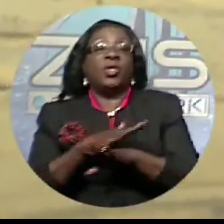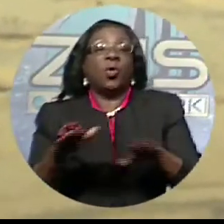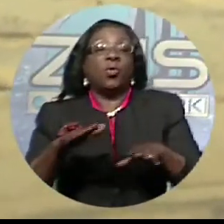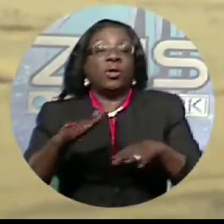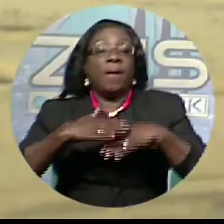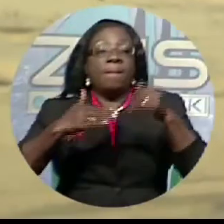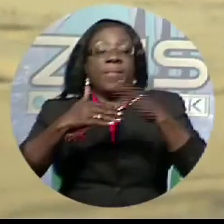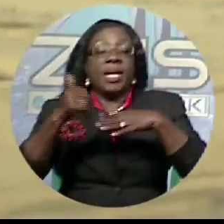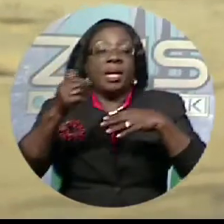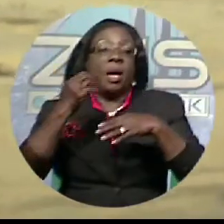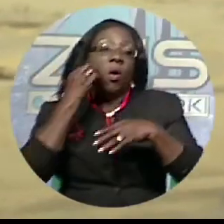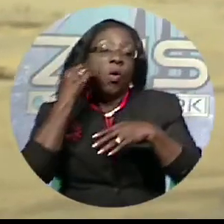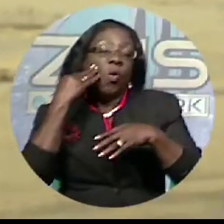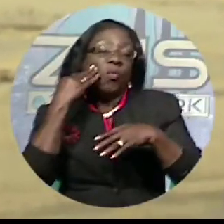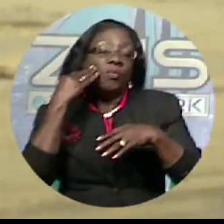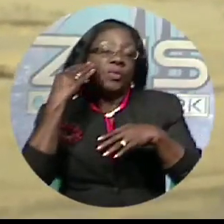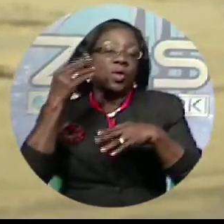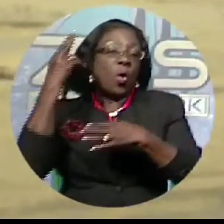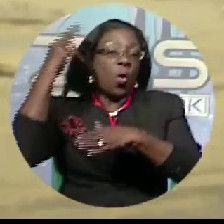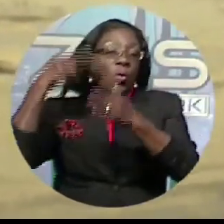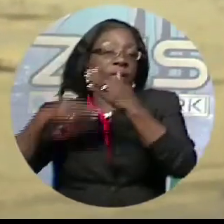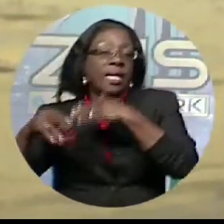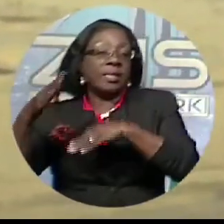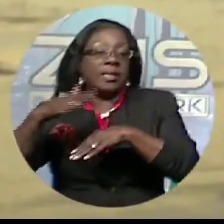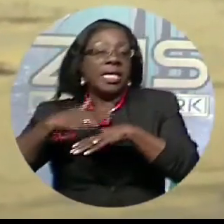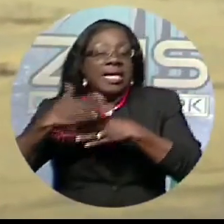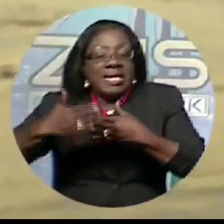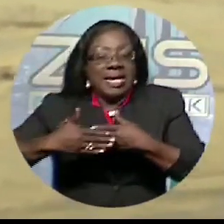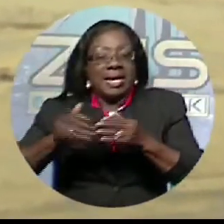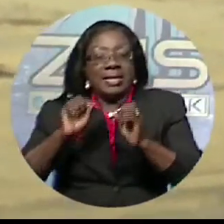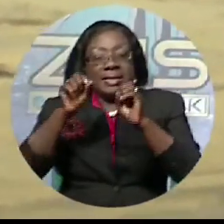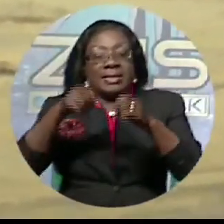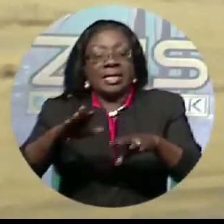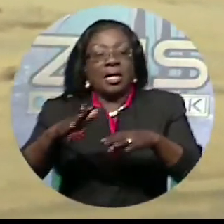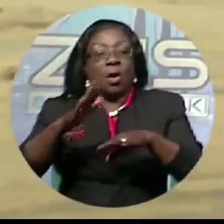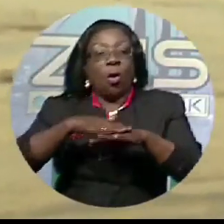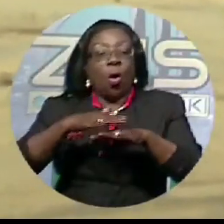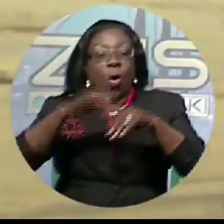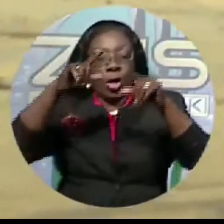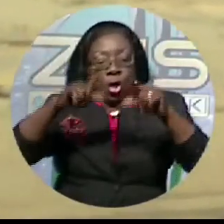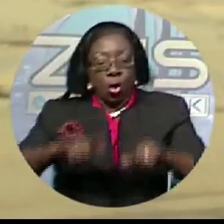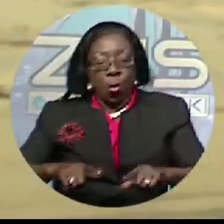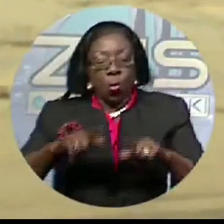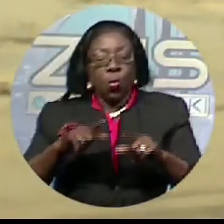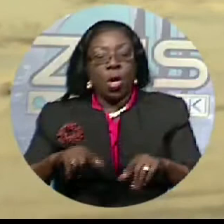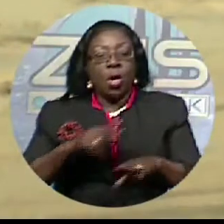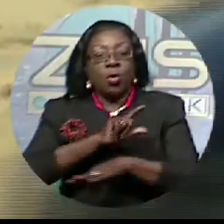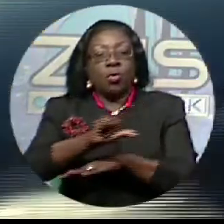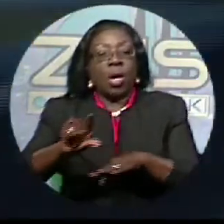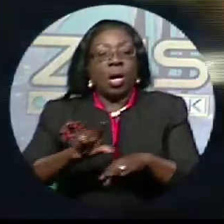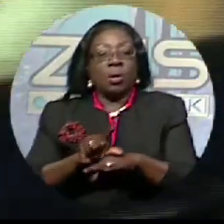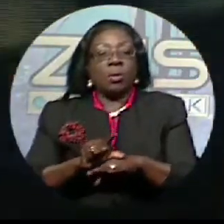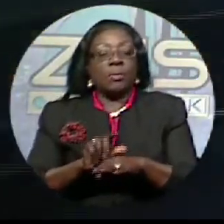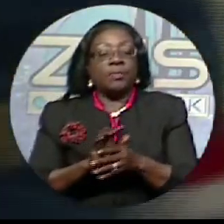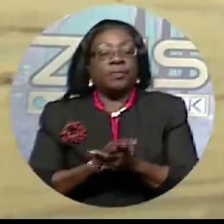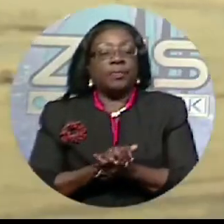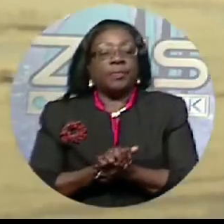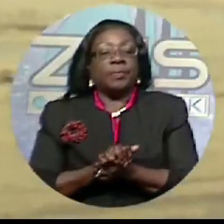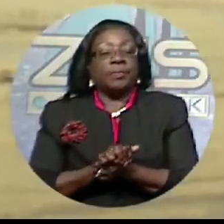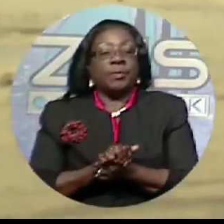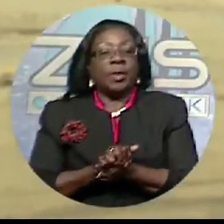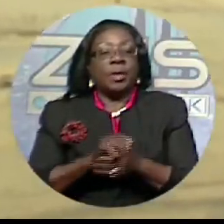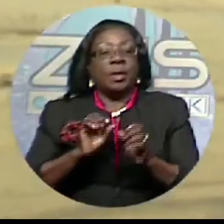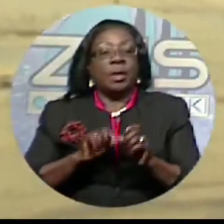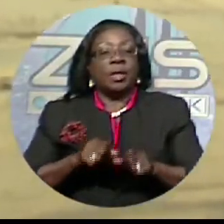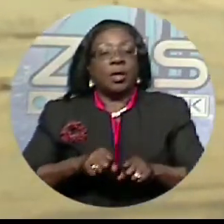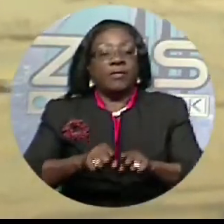higher areas that are more suitable for development. And we really need to bear that in mind when we're deciding where to put hotels,